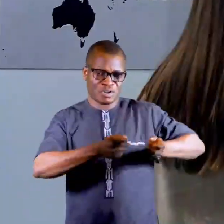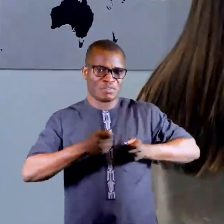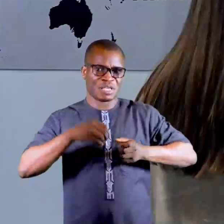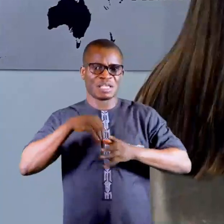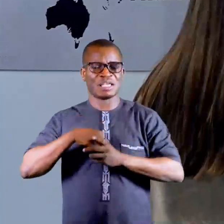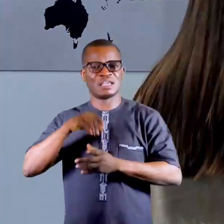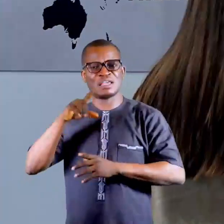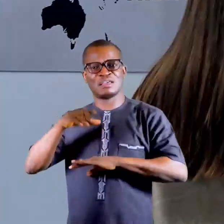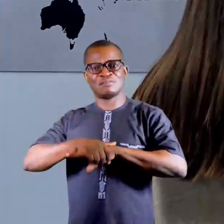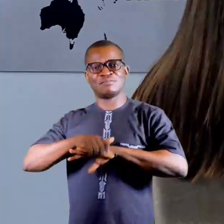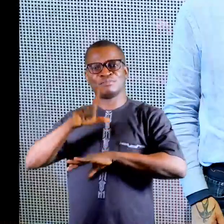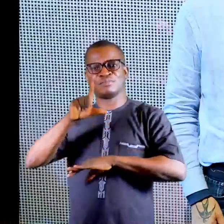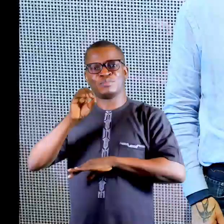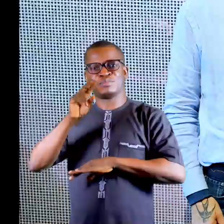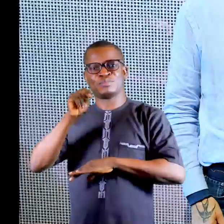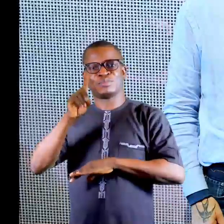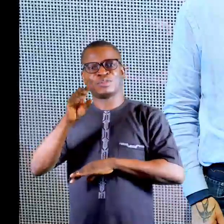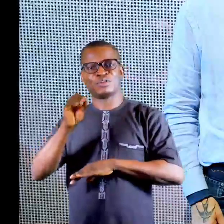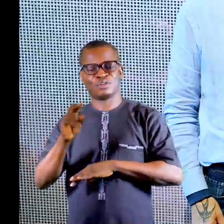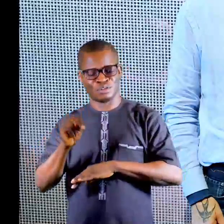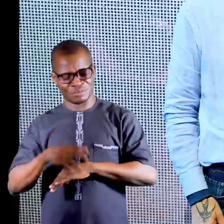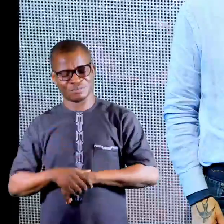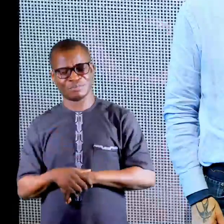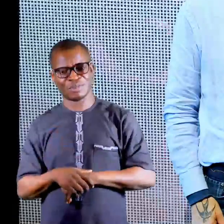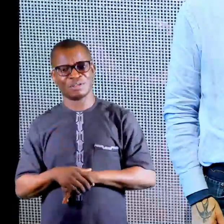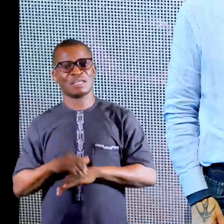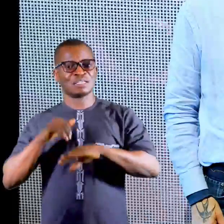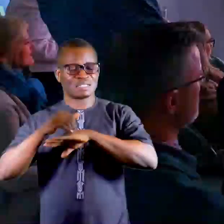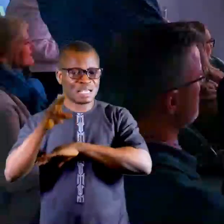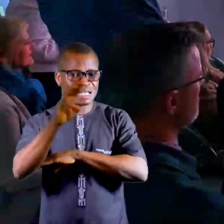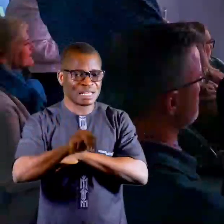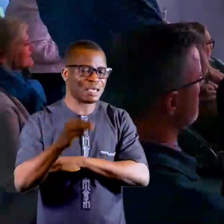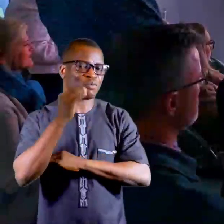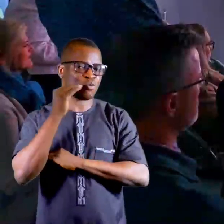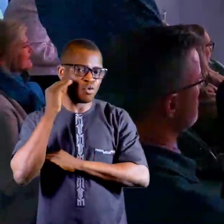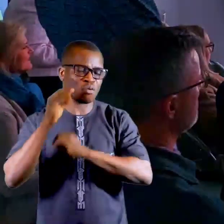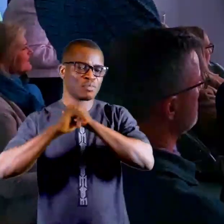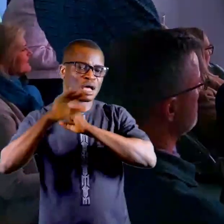trafficking in Soho, London. Founded by Angus Thomas, the